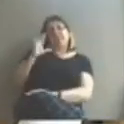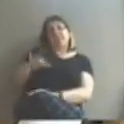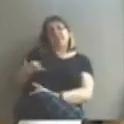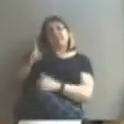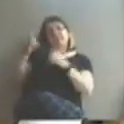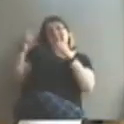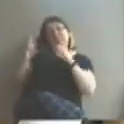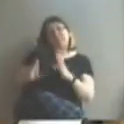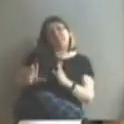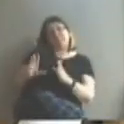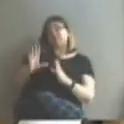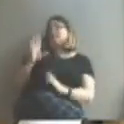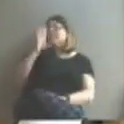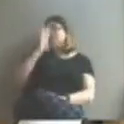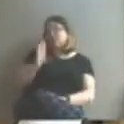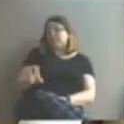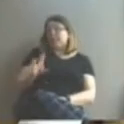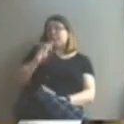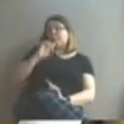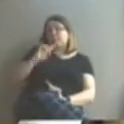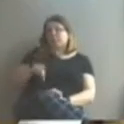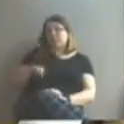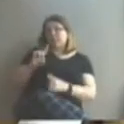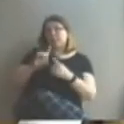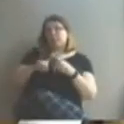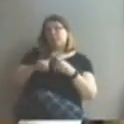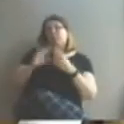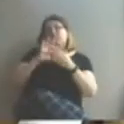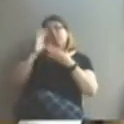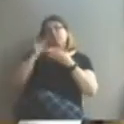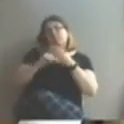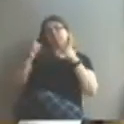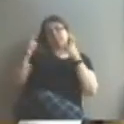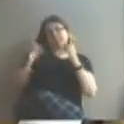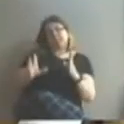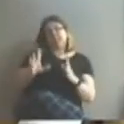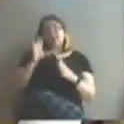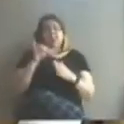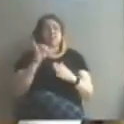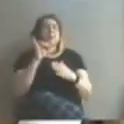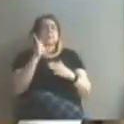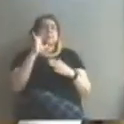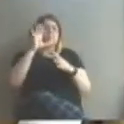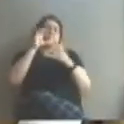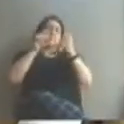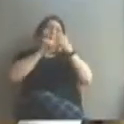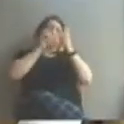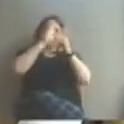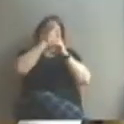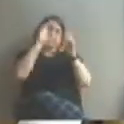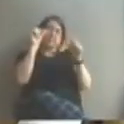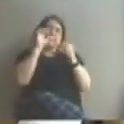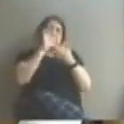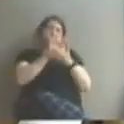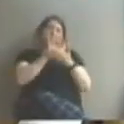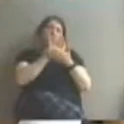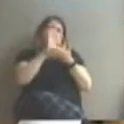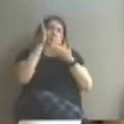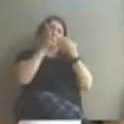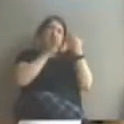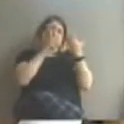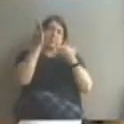direct report to the Director of Curriculum Management. That will report to the Assistant Superintendent for Academic